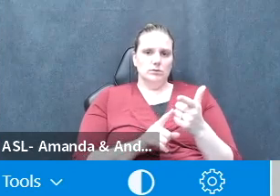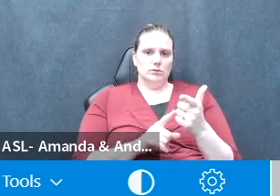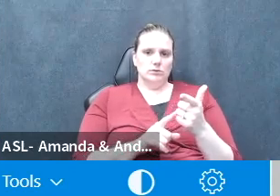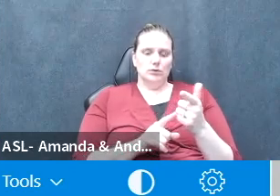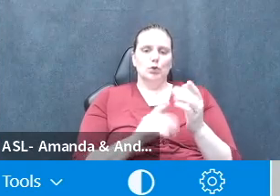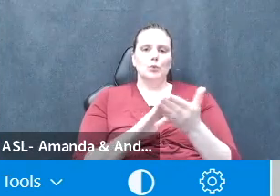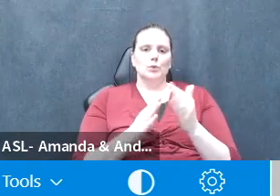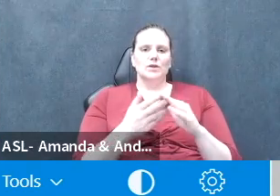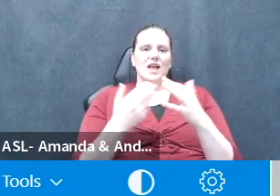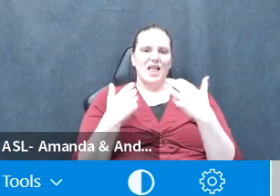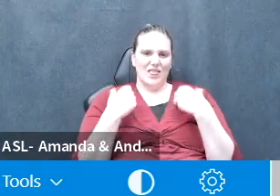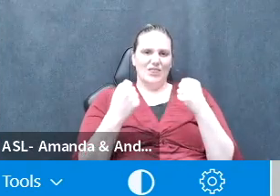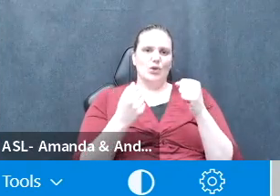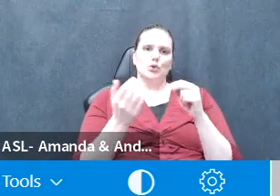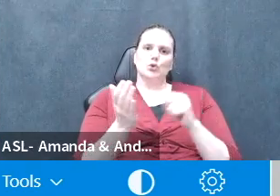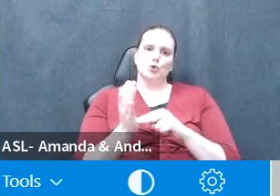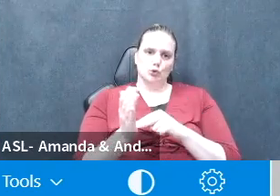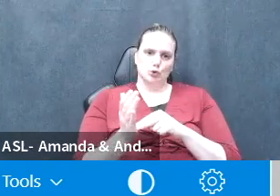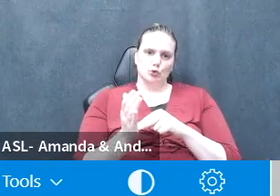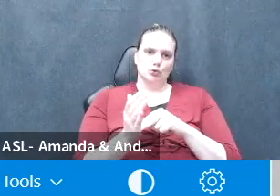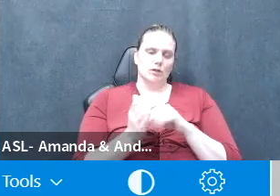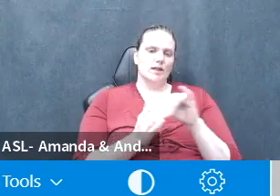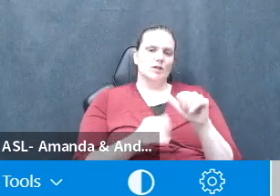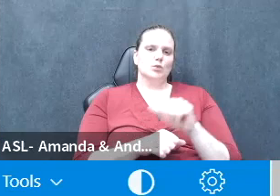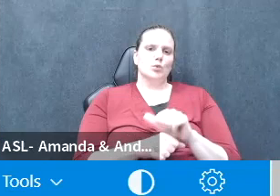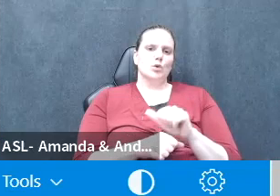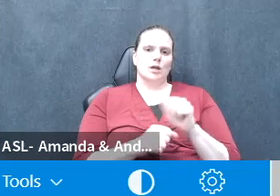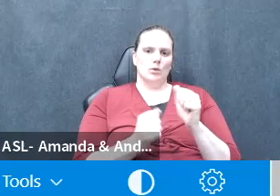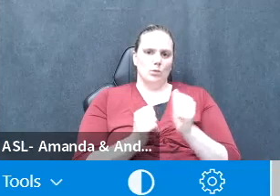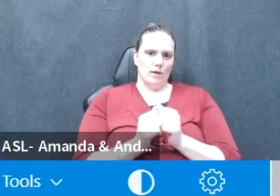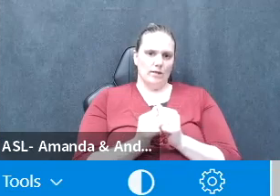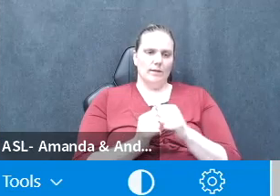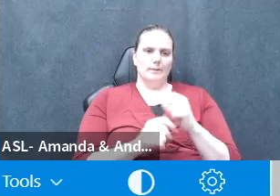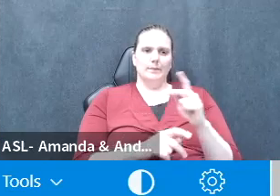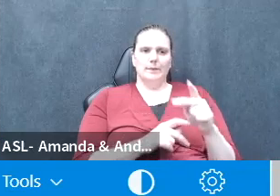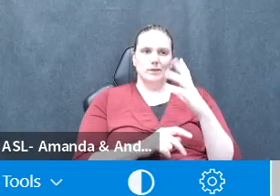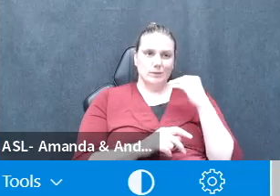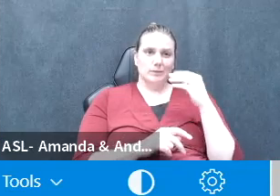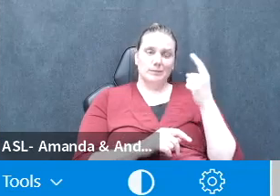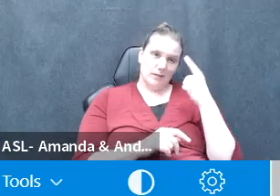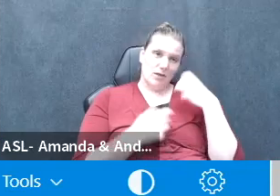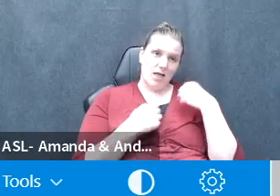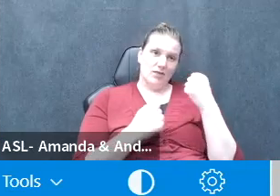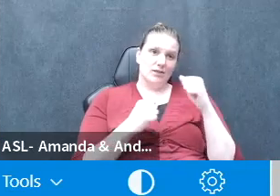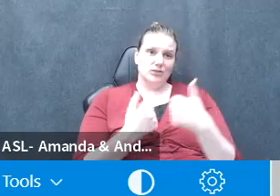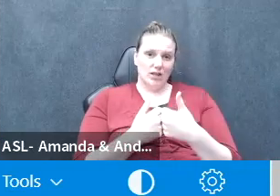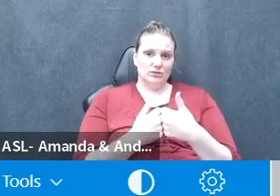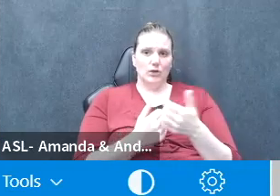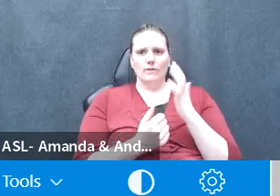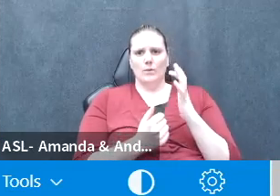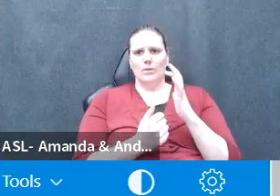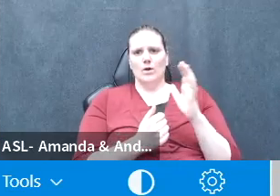a community health nurse that's been working with people experiencing mental health challenges and a former crisis